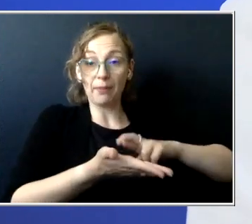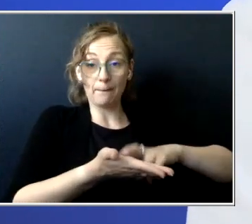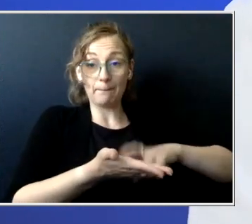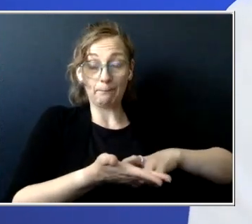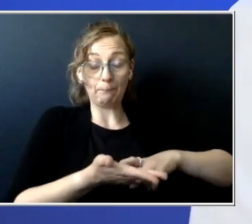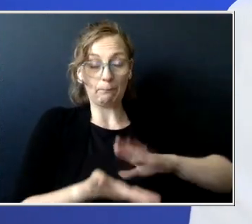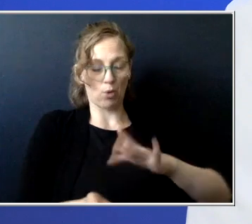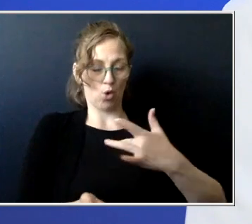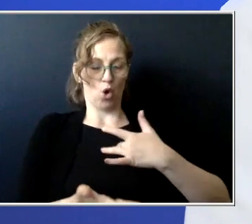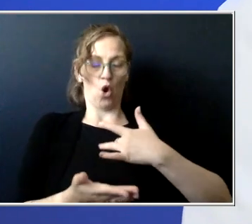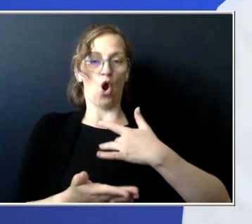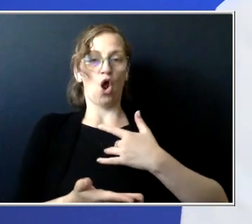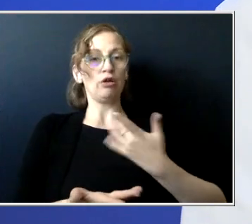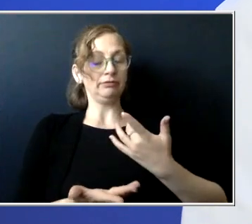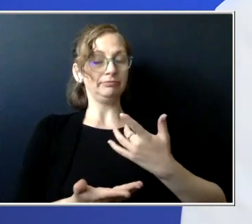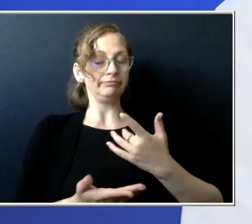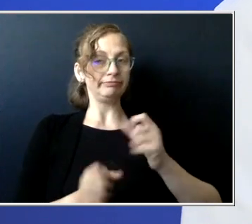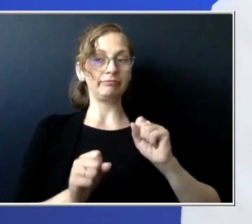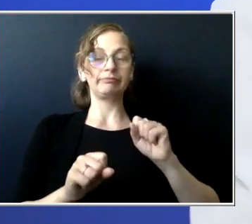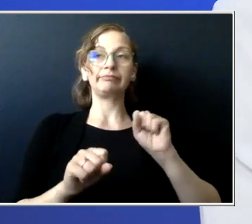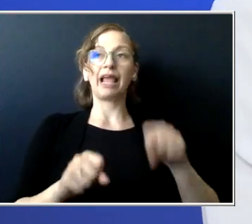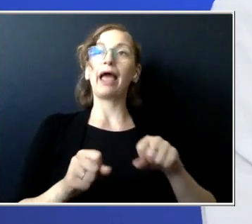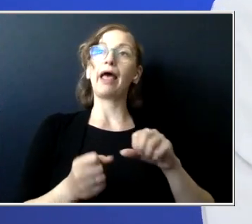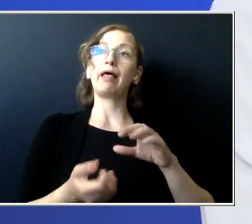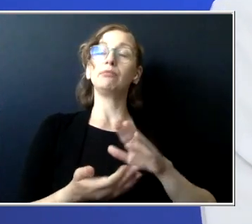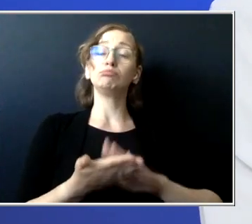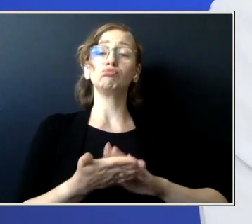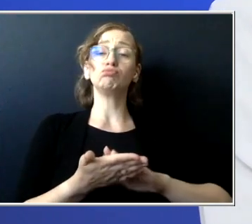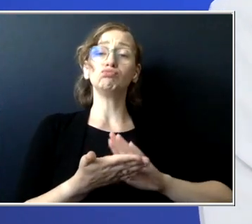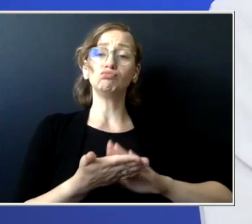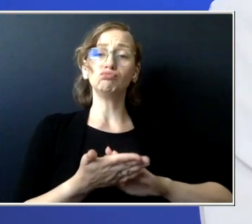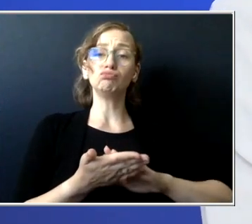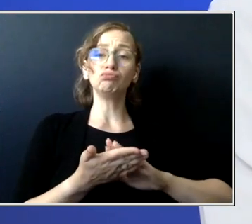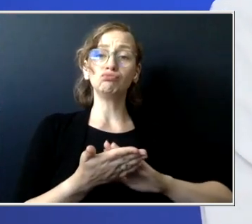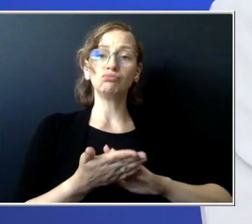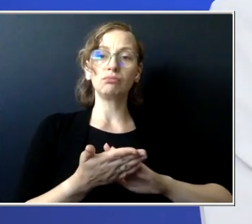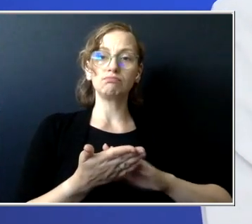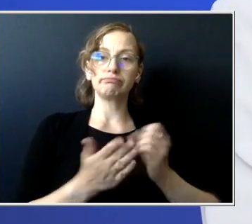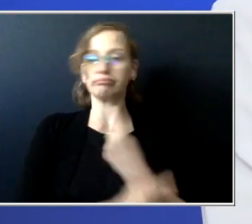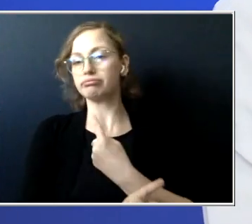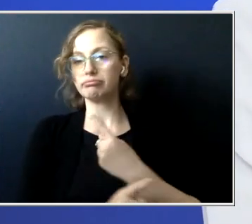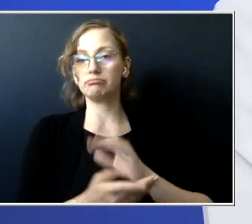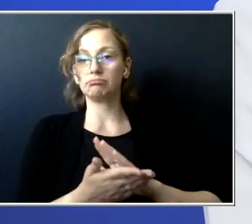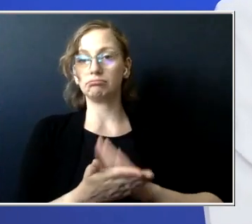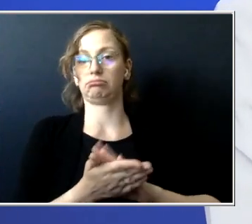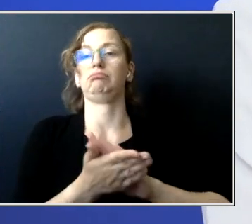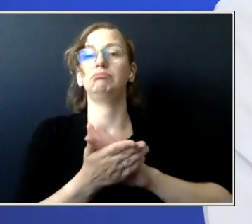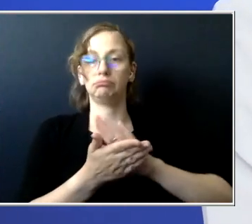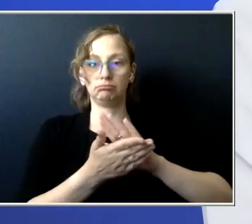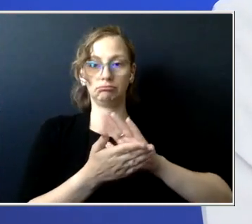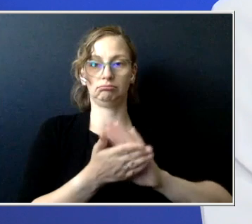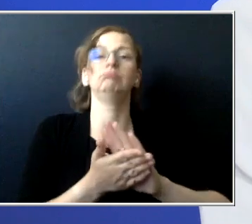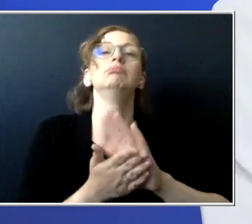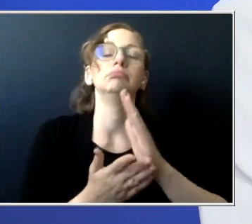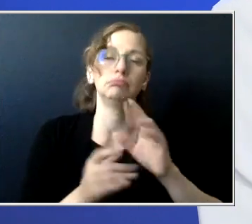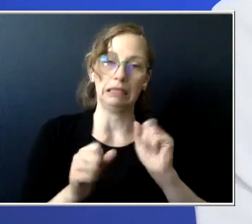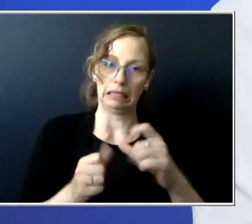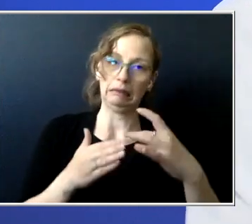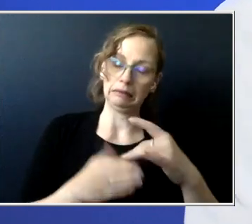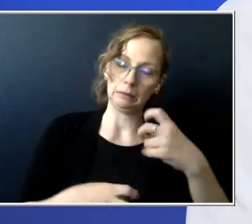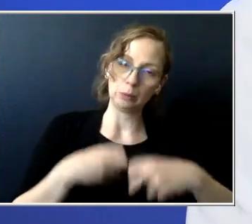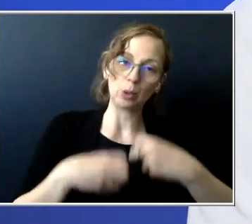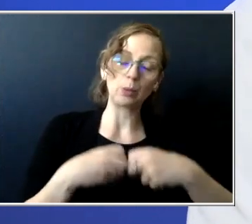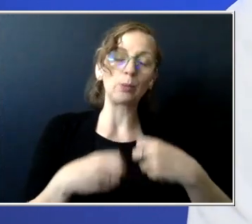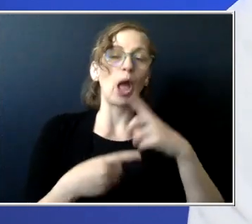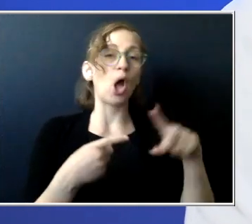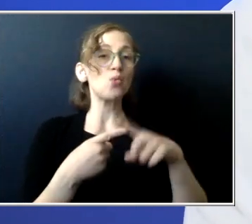rhythms, which are life-threatening. And then the other thing too is when it doesn't pump properly, the blood doesn't exit and eject properly from the heart, so it pools and you